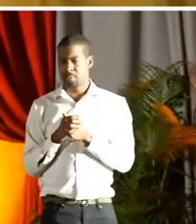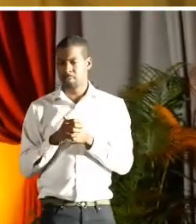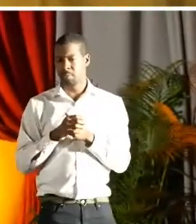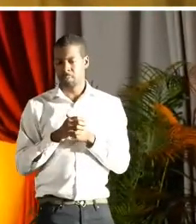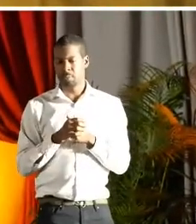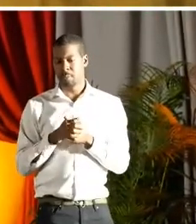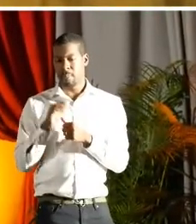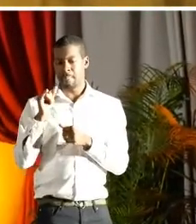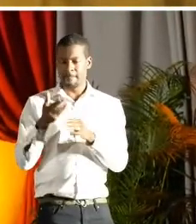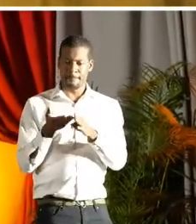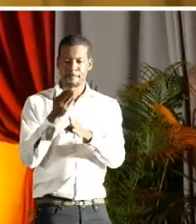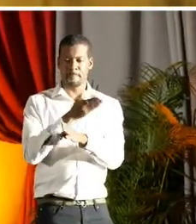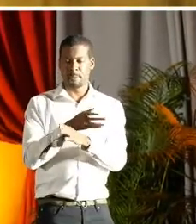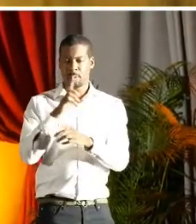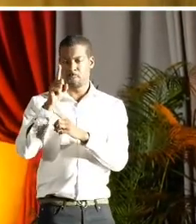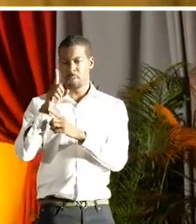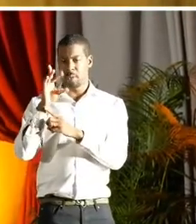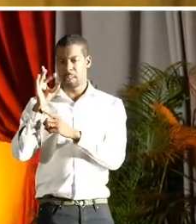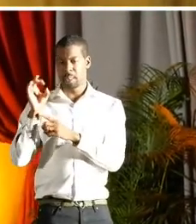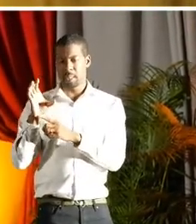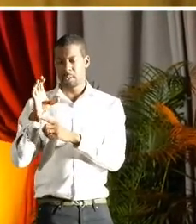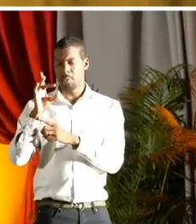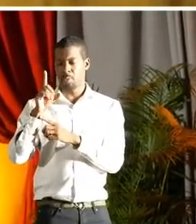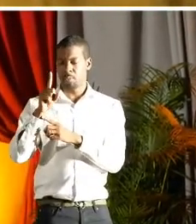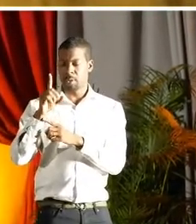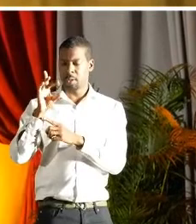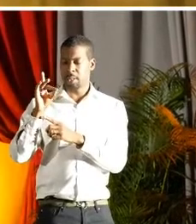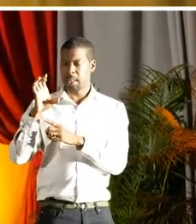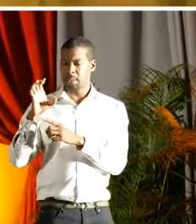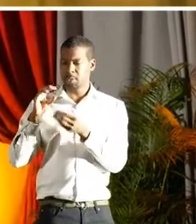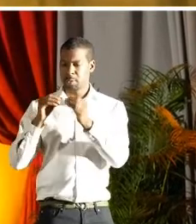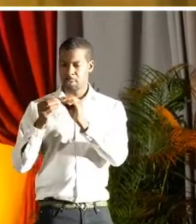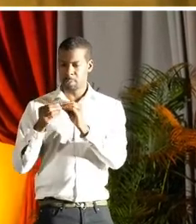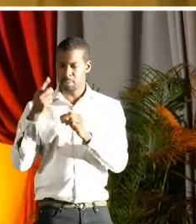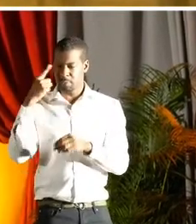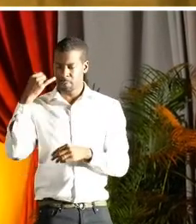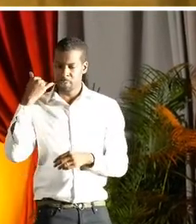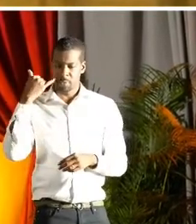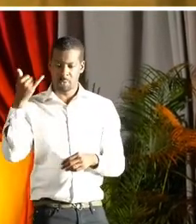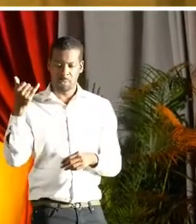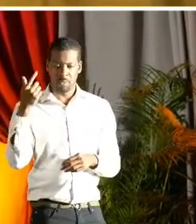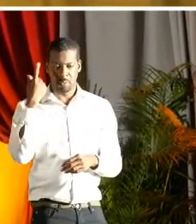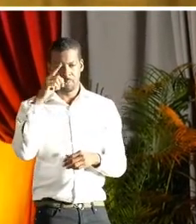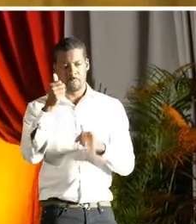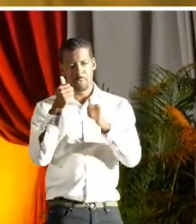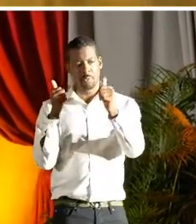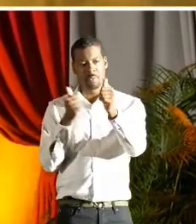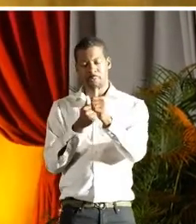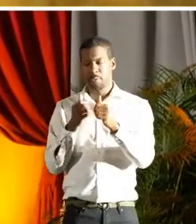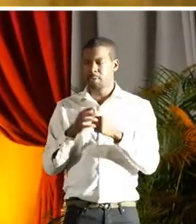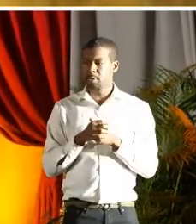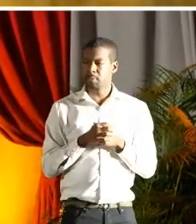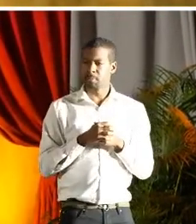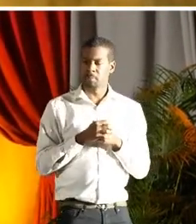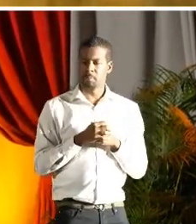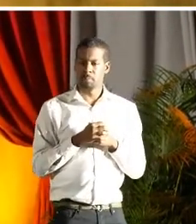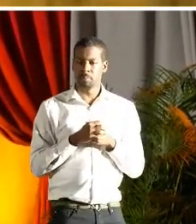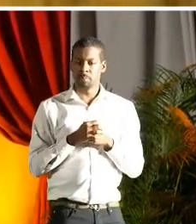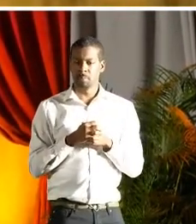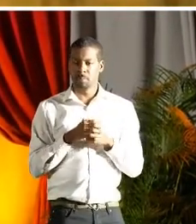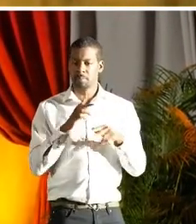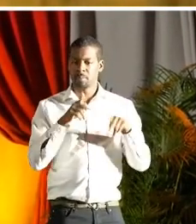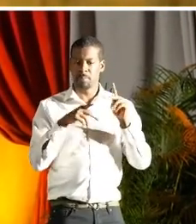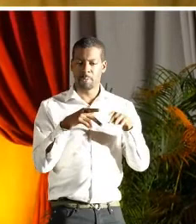the precursor to the 1-800 number. And it was to avoid, at a time where, you know,